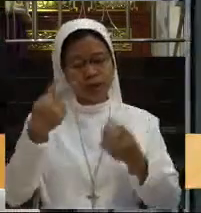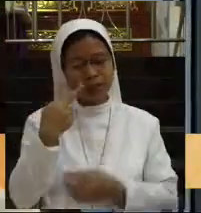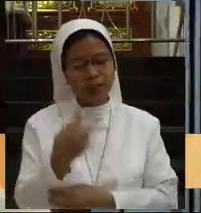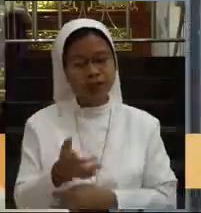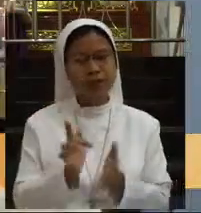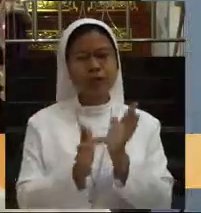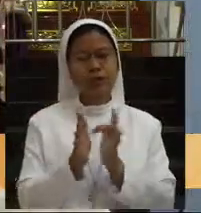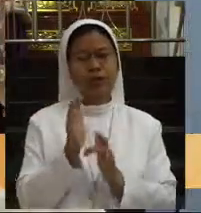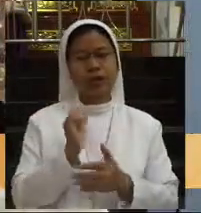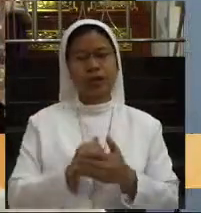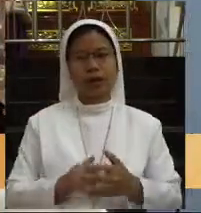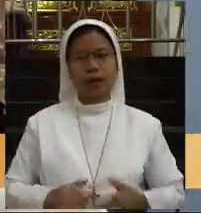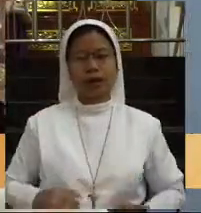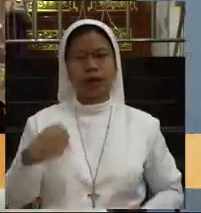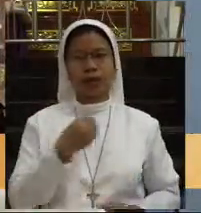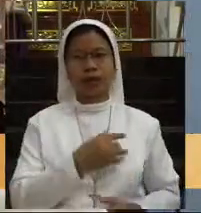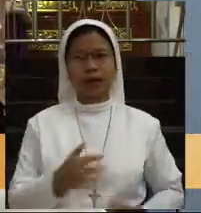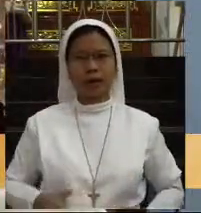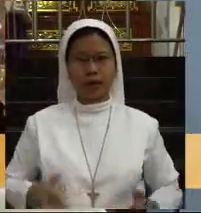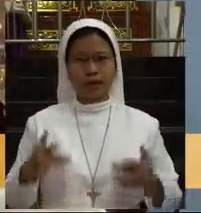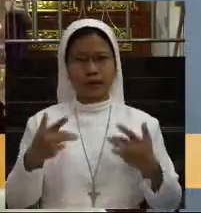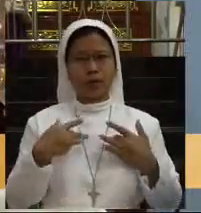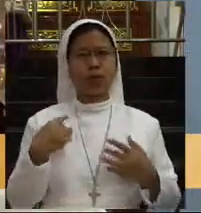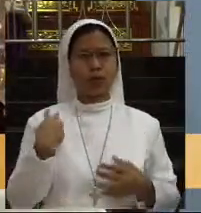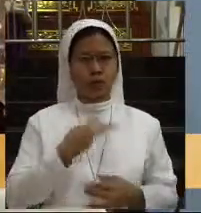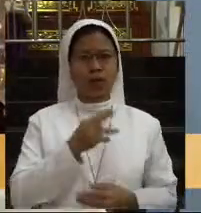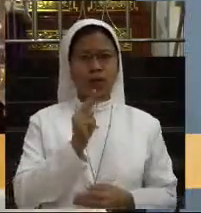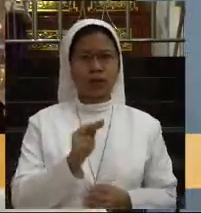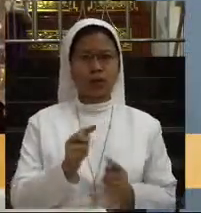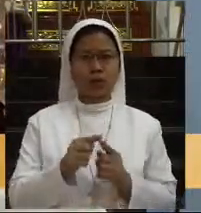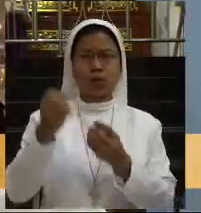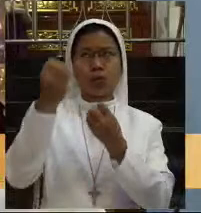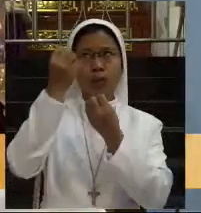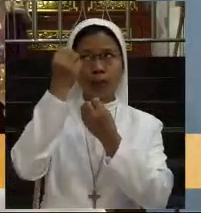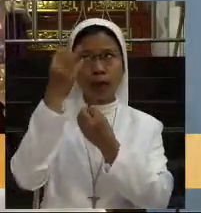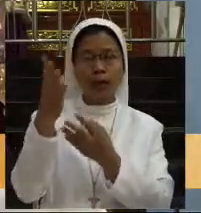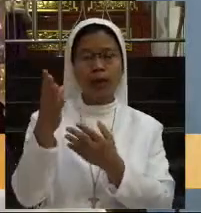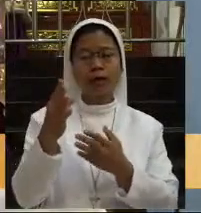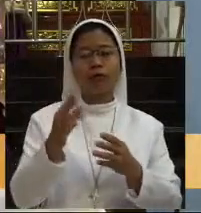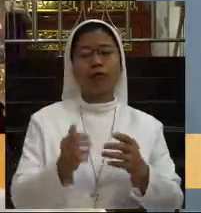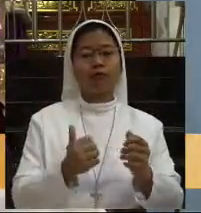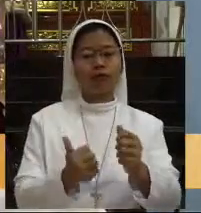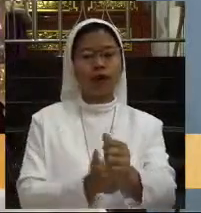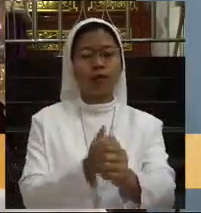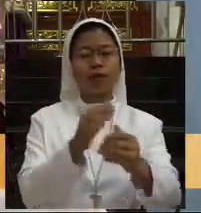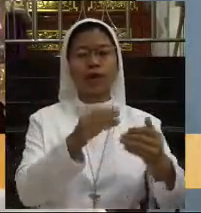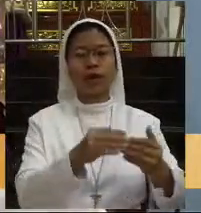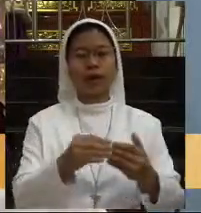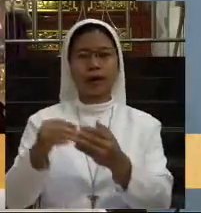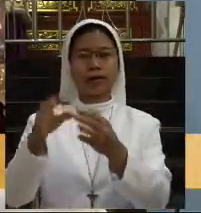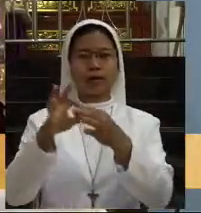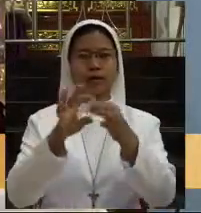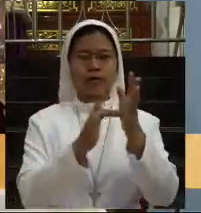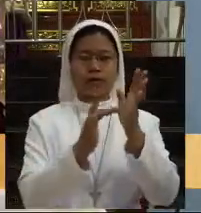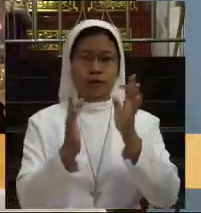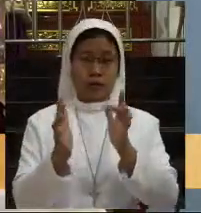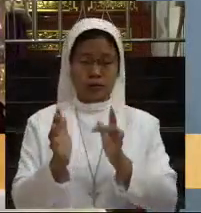go. Because we have had a life which was rather not